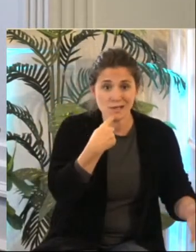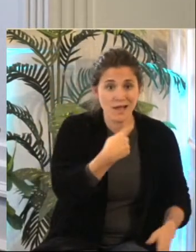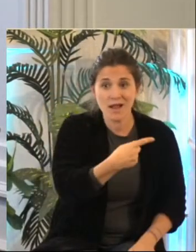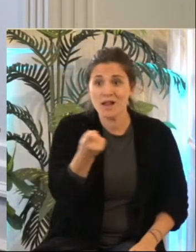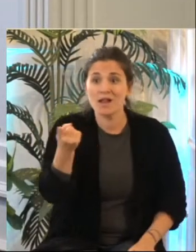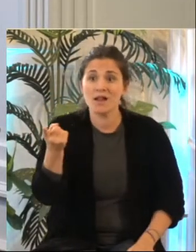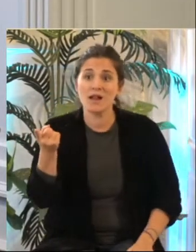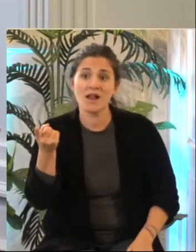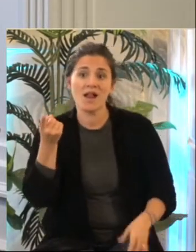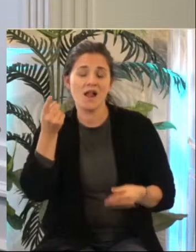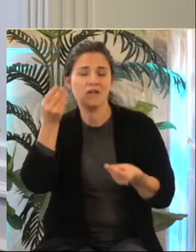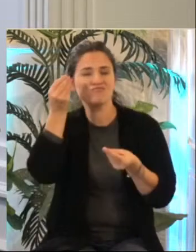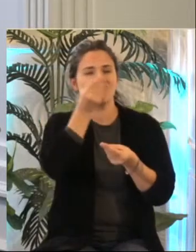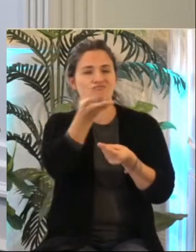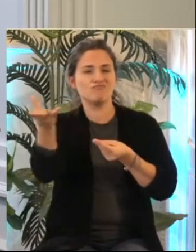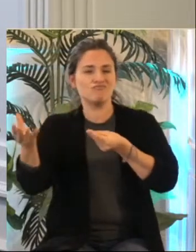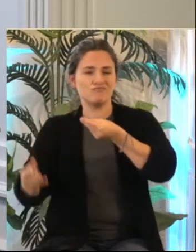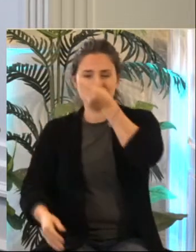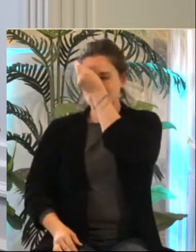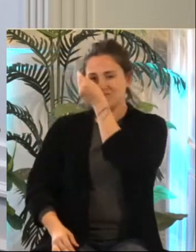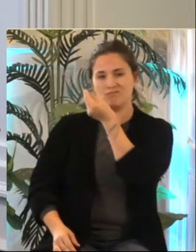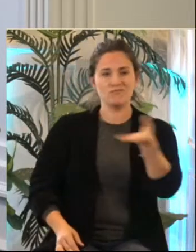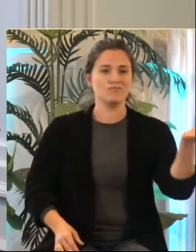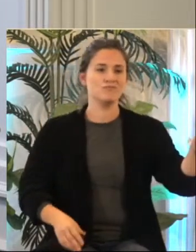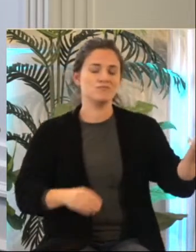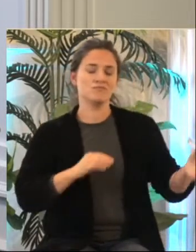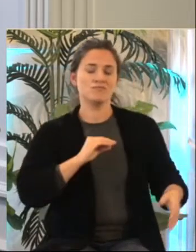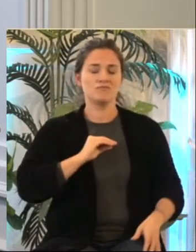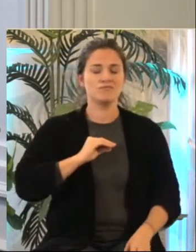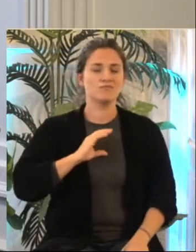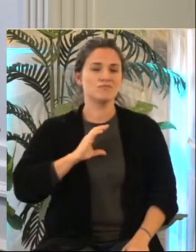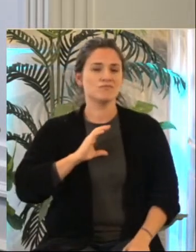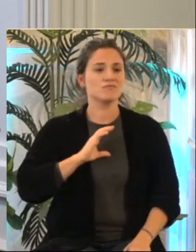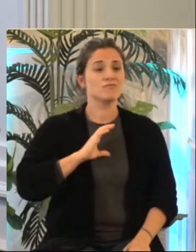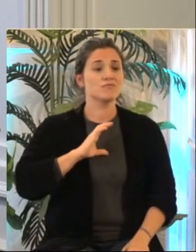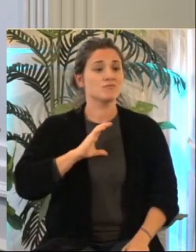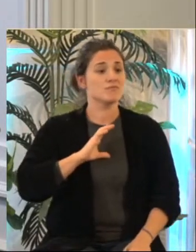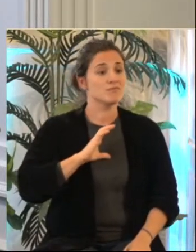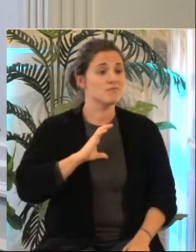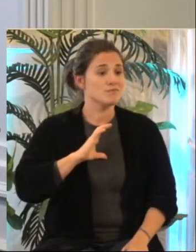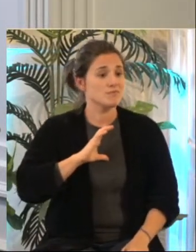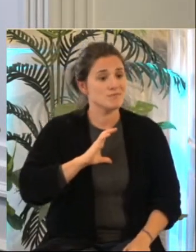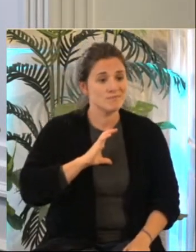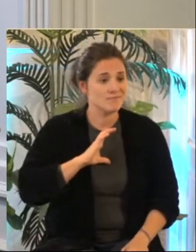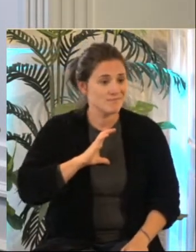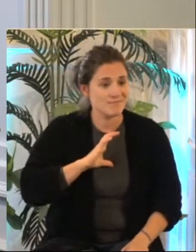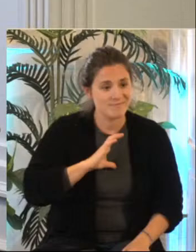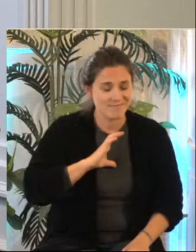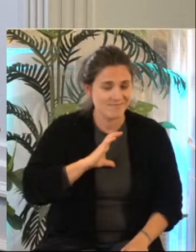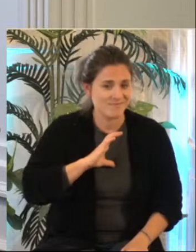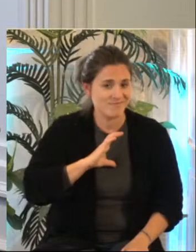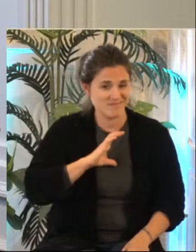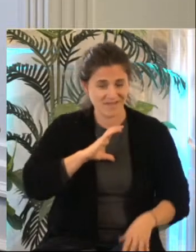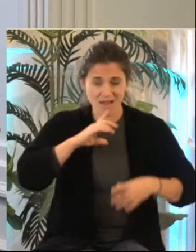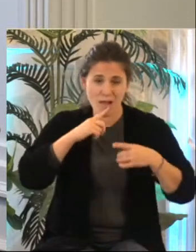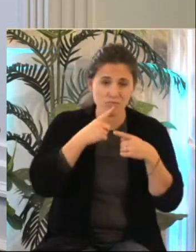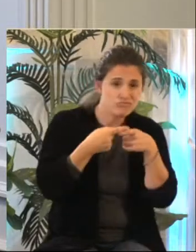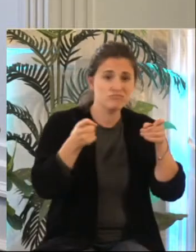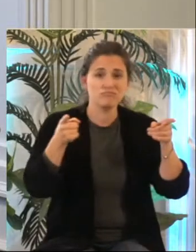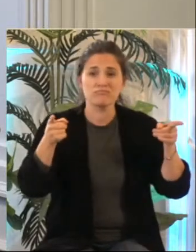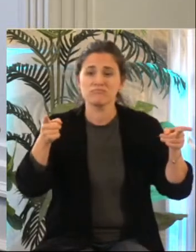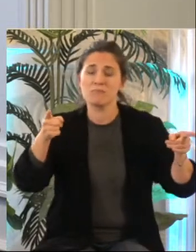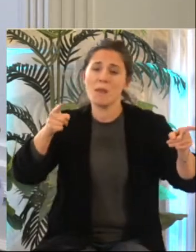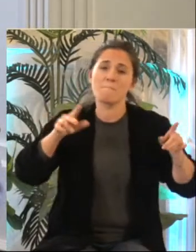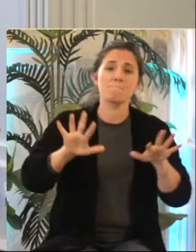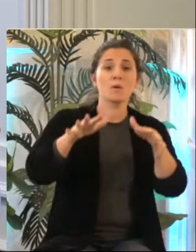'em loud, say 'em clear, for the whole round world to